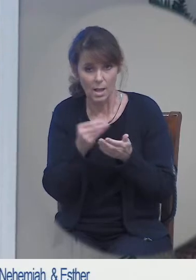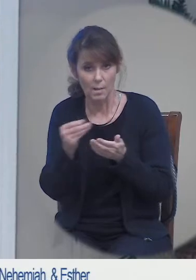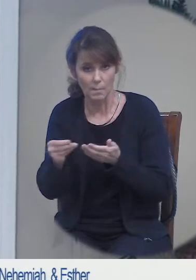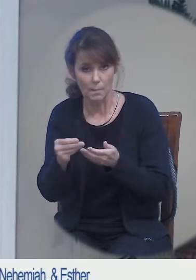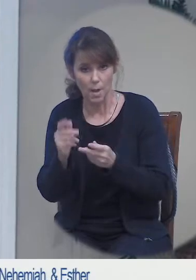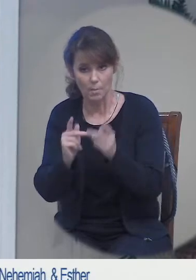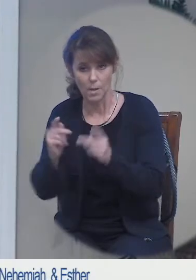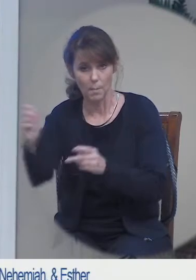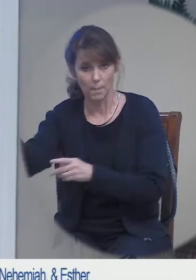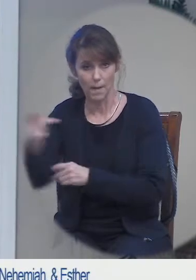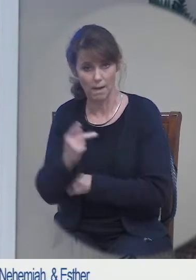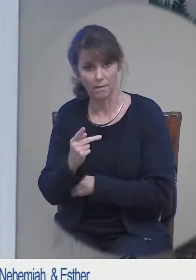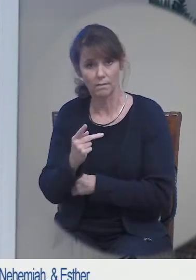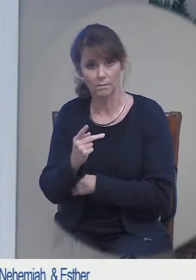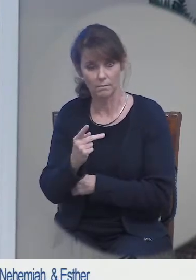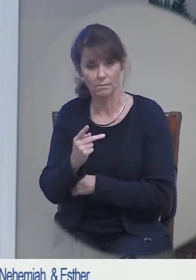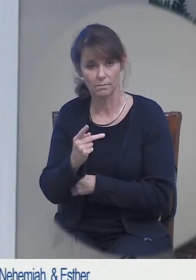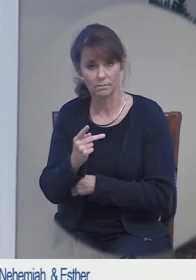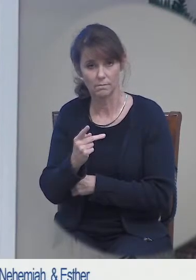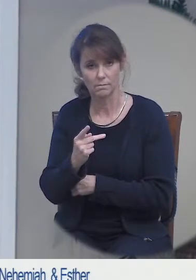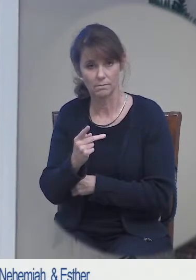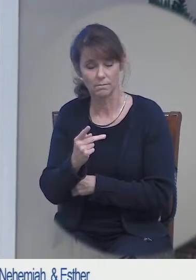And so he got angry.